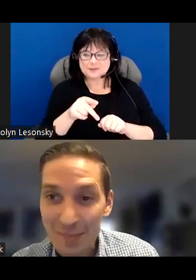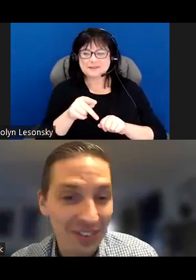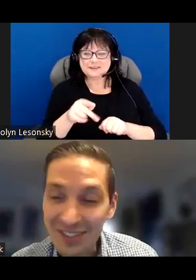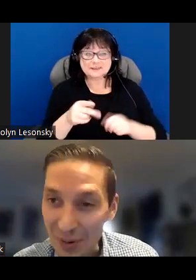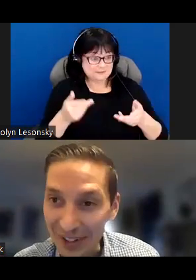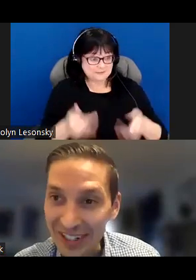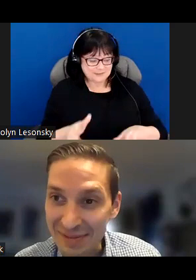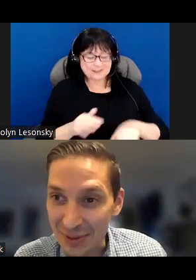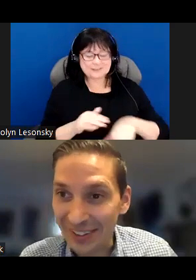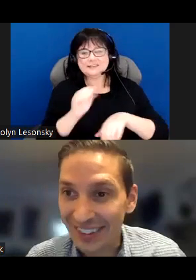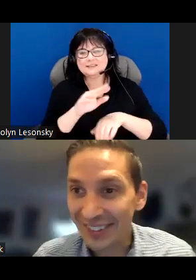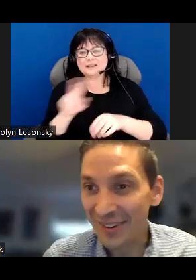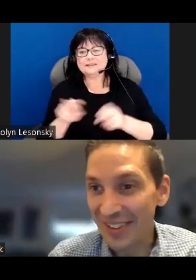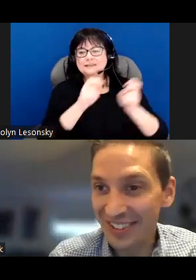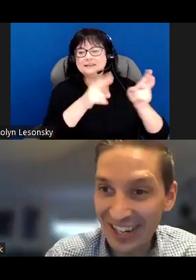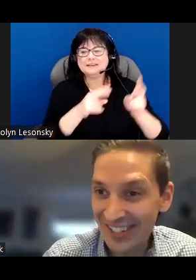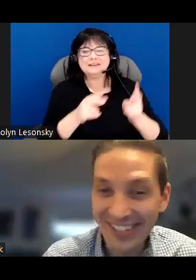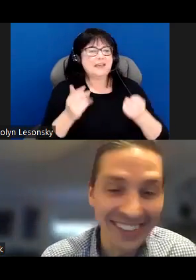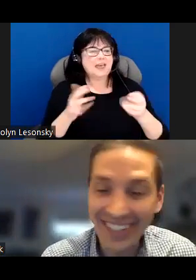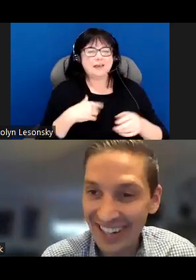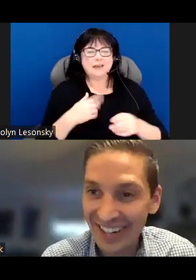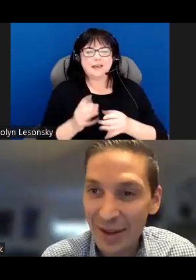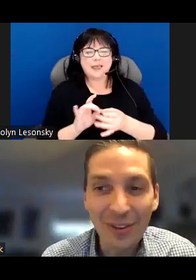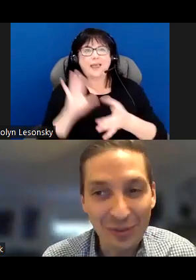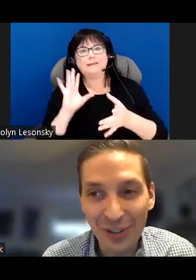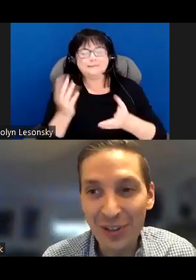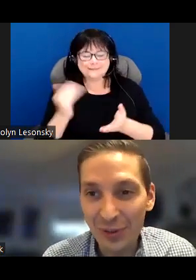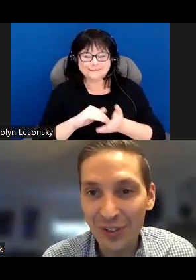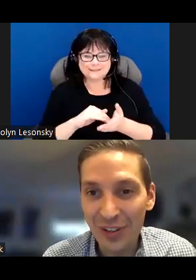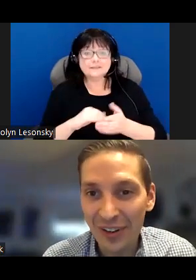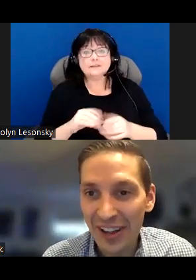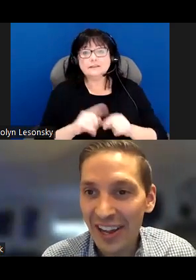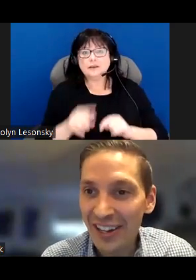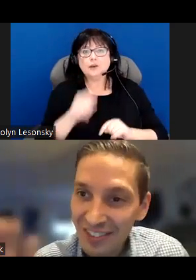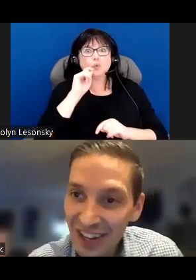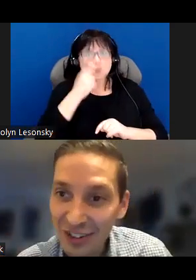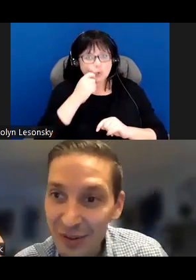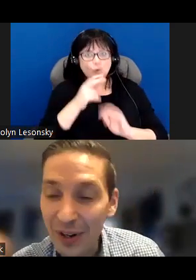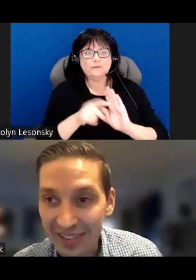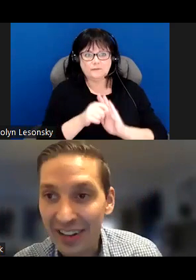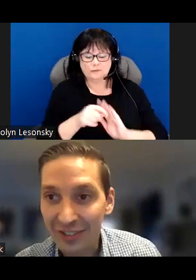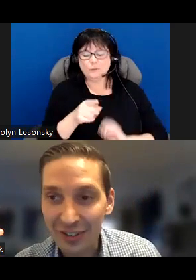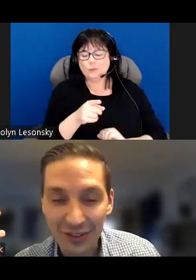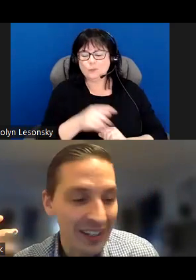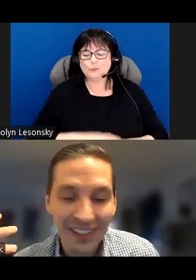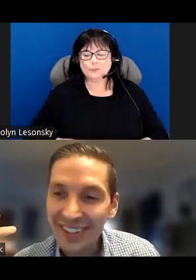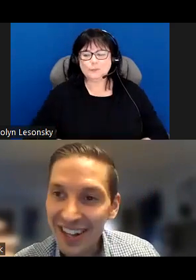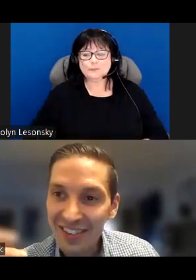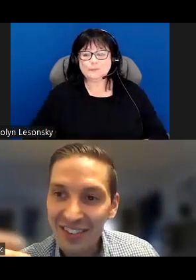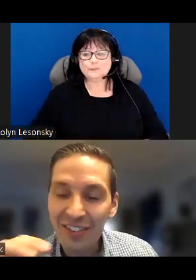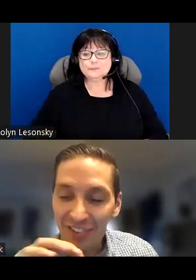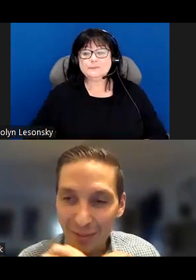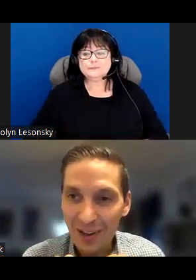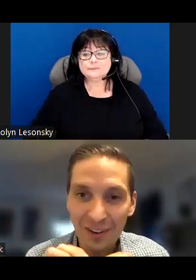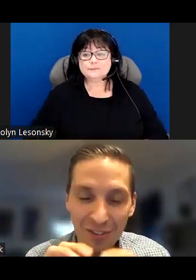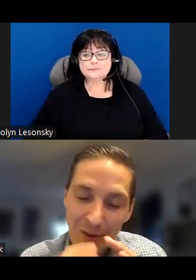talk, because I don't want to get booted from this session here again. But it's a really cool video. And essentially what it tells you is that